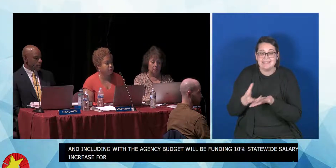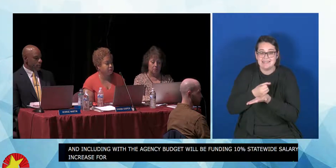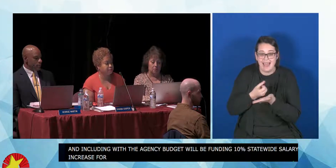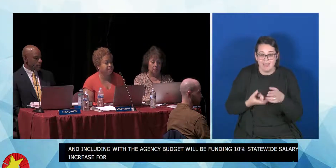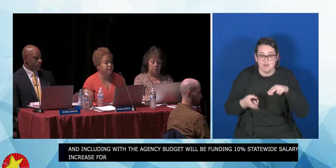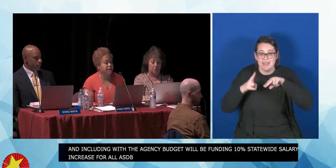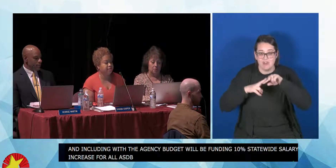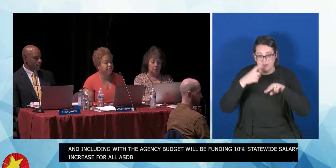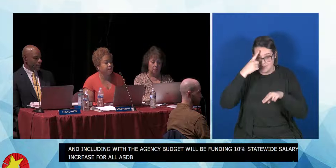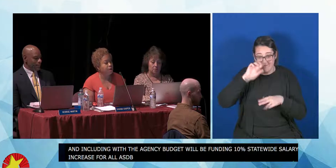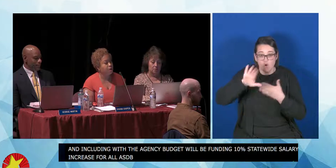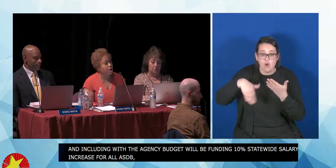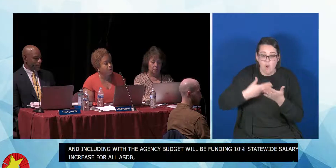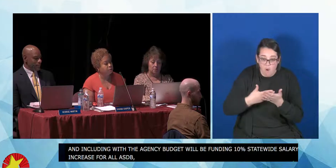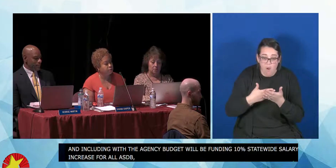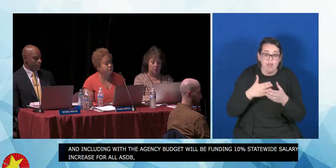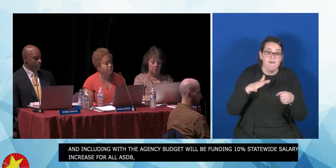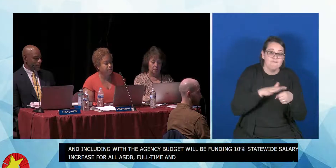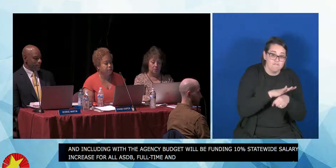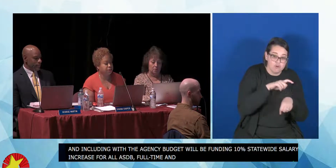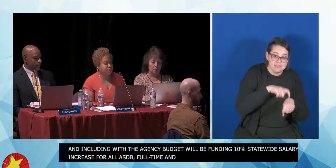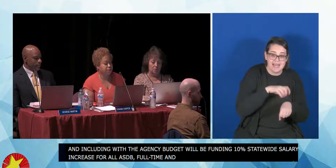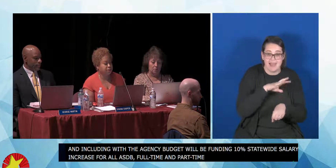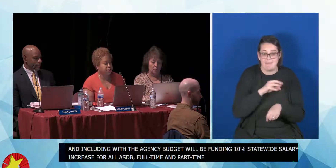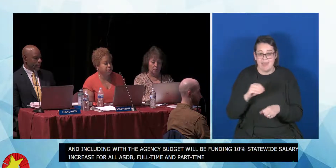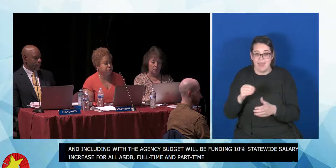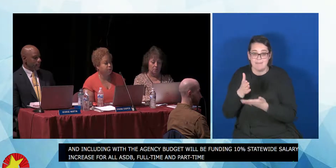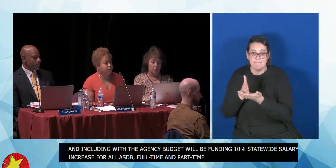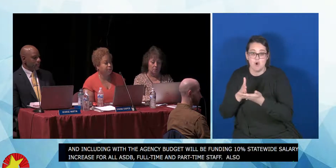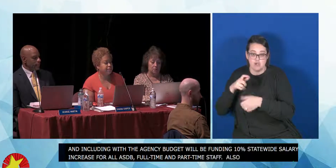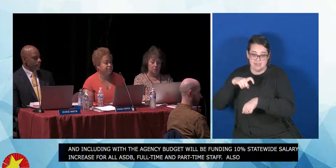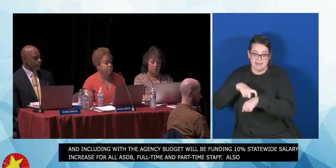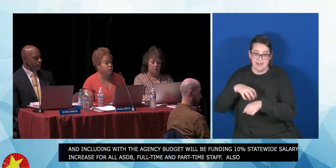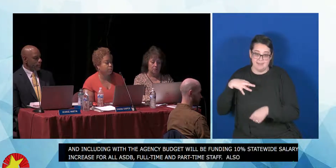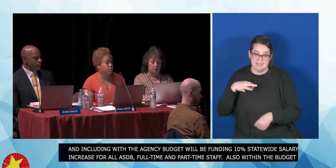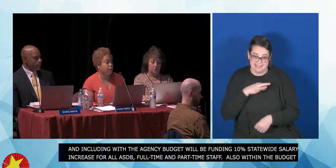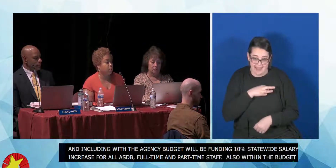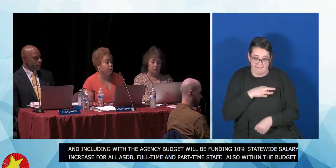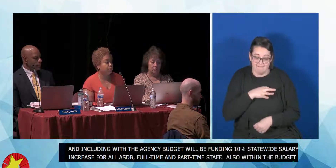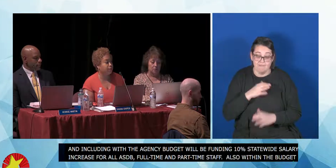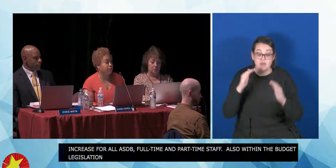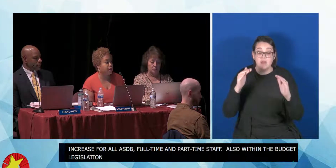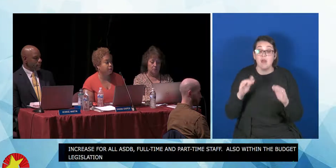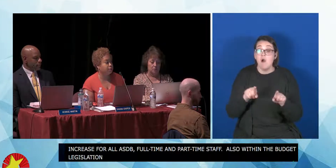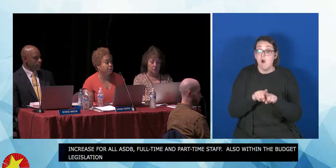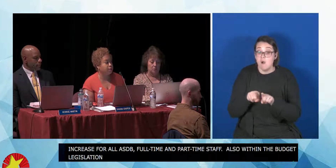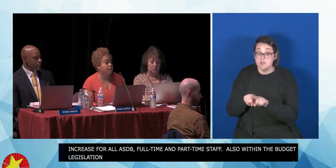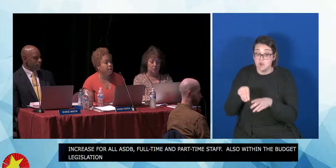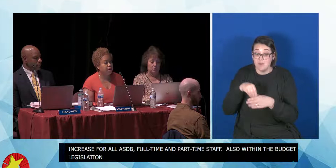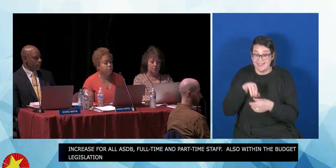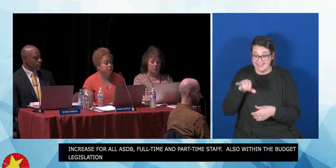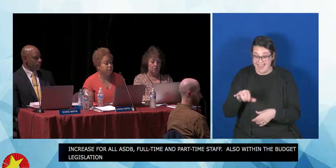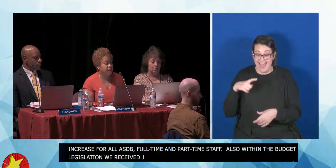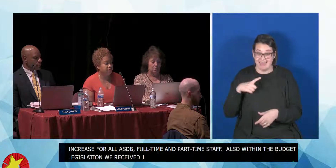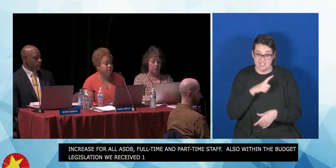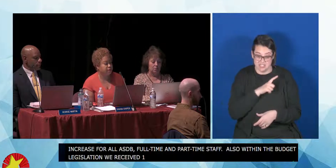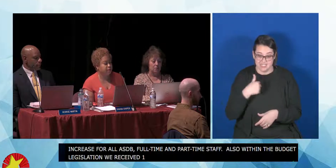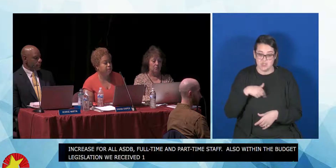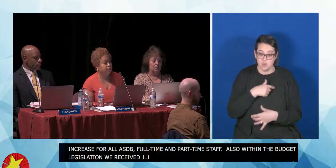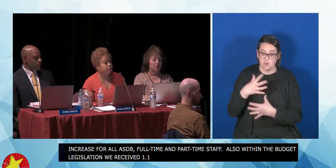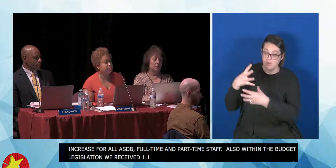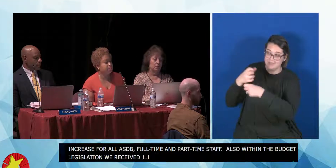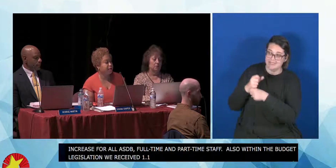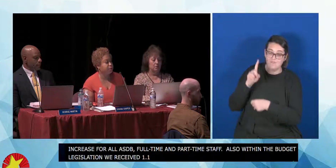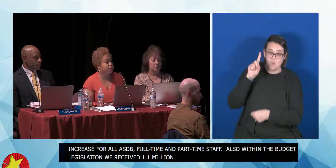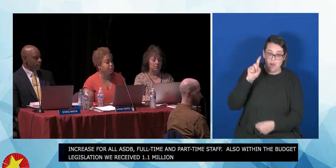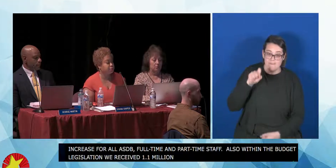and part-time staff. Also within the budget legislation, we received $1.1 million in one-time funding